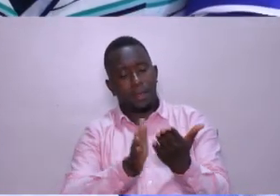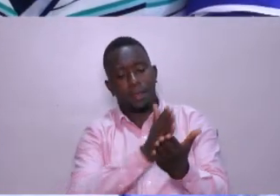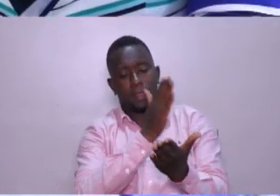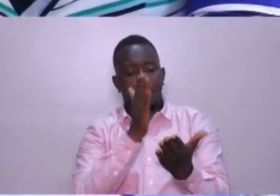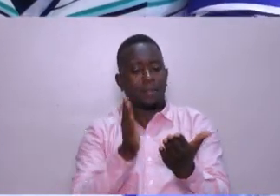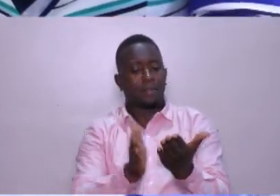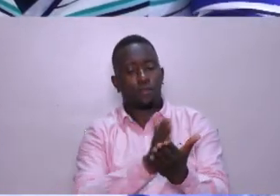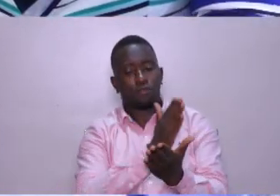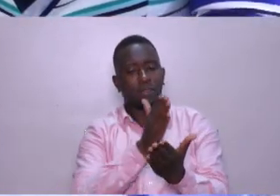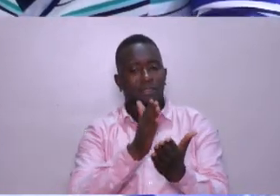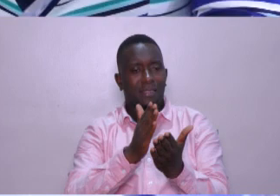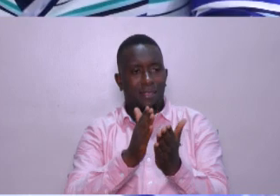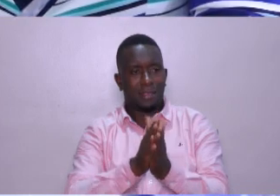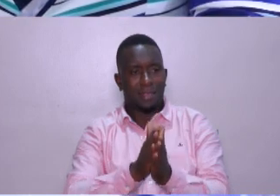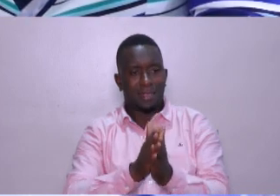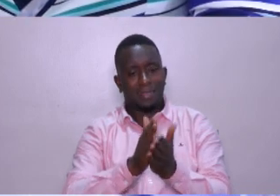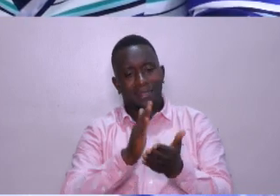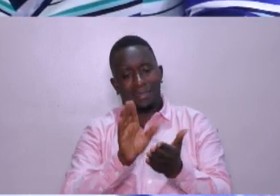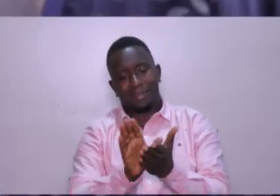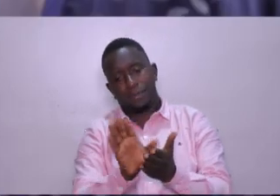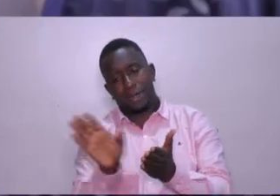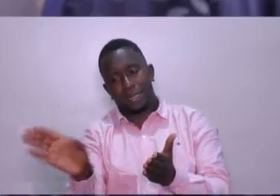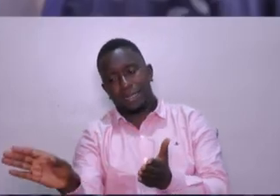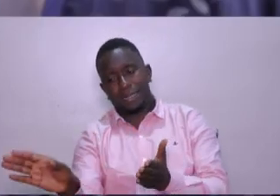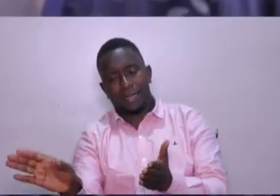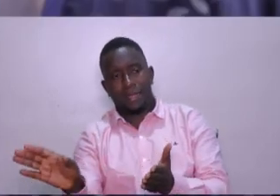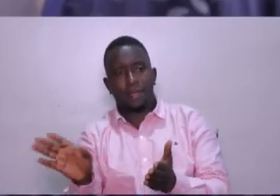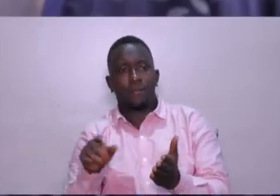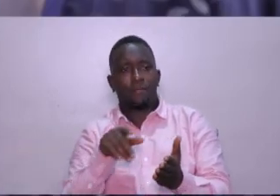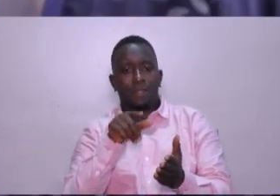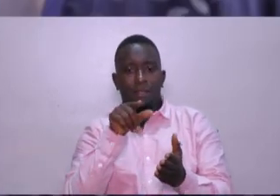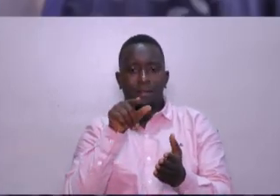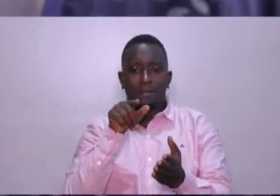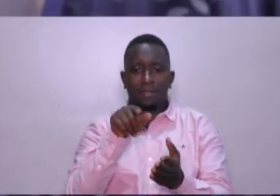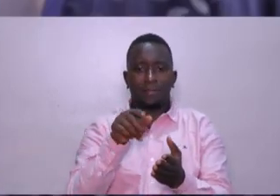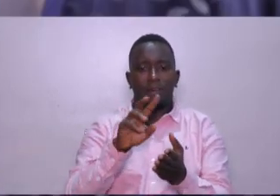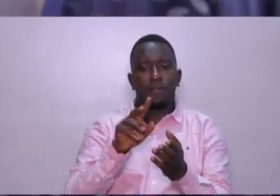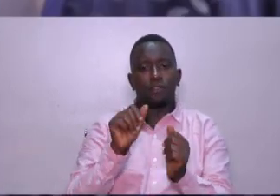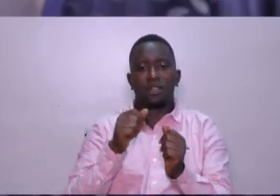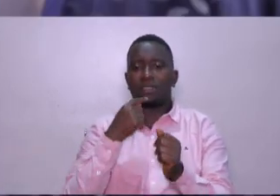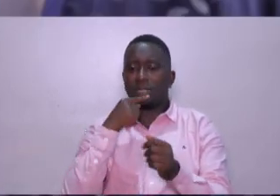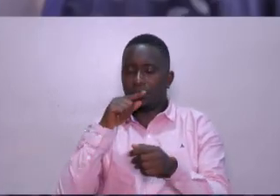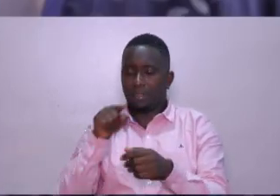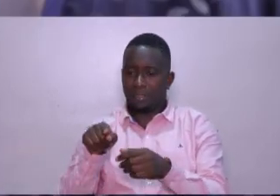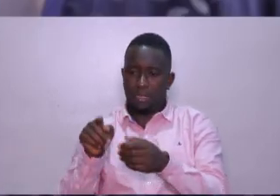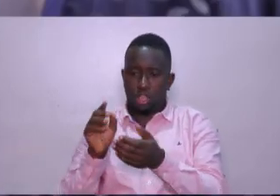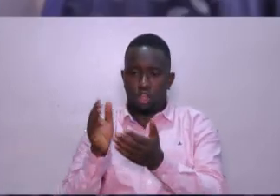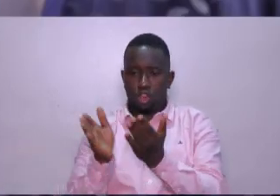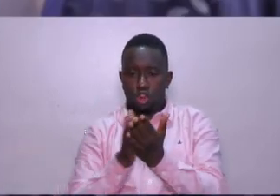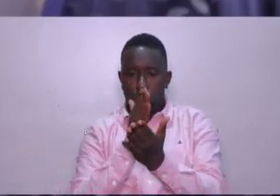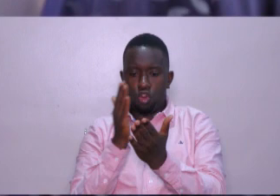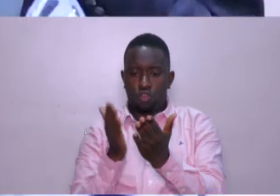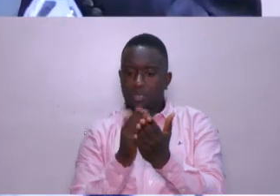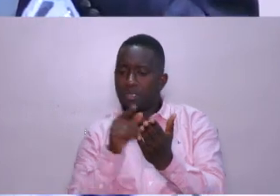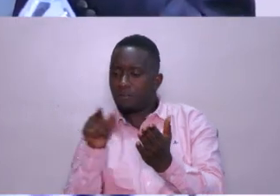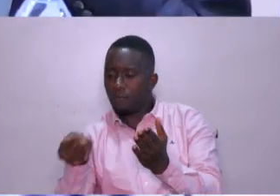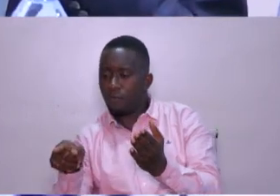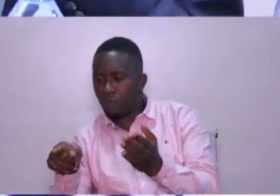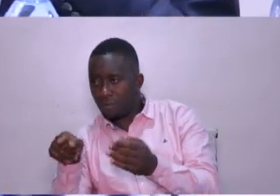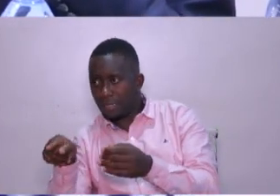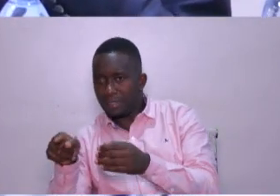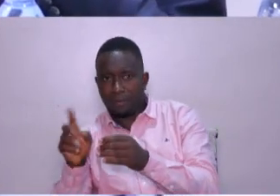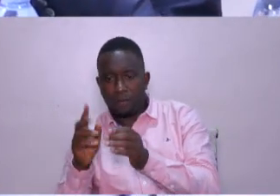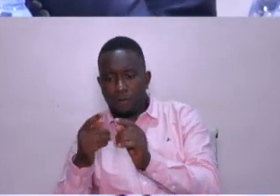separately, but on the notes, you say these are for frames, this. For example, these are for